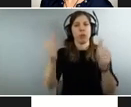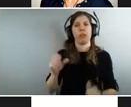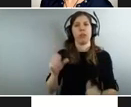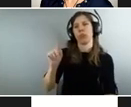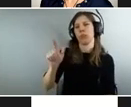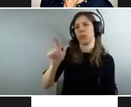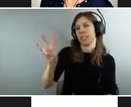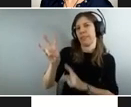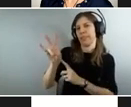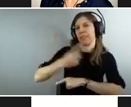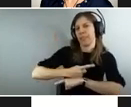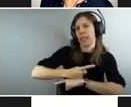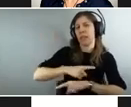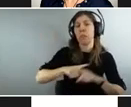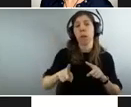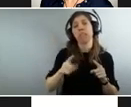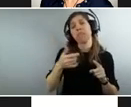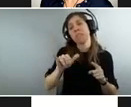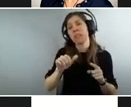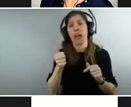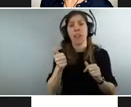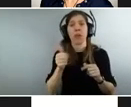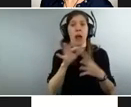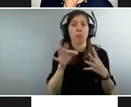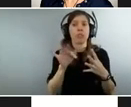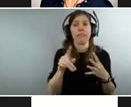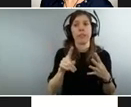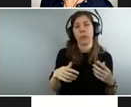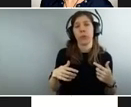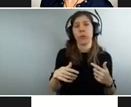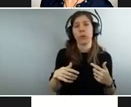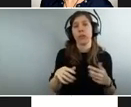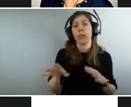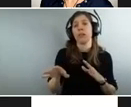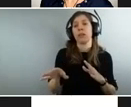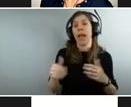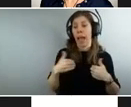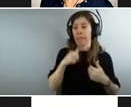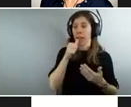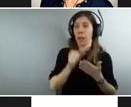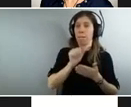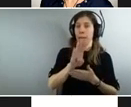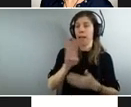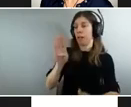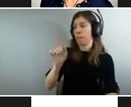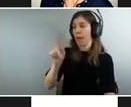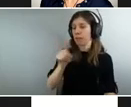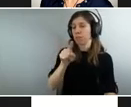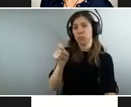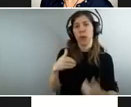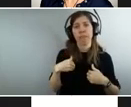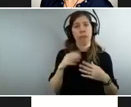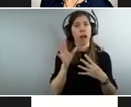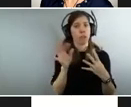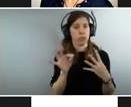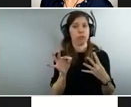other options. Even if you choose to be on the mail-in ballot, you do have some options for that ballot besides